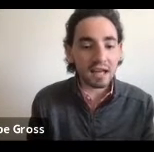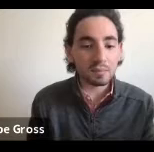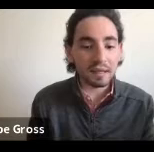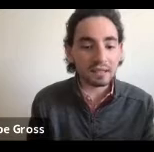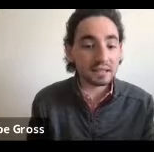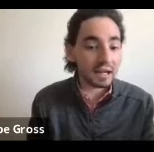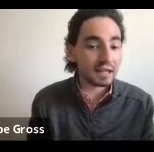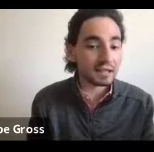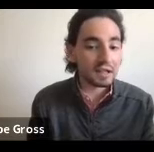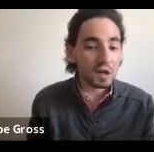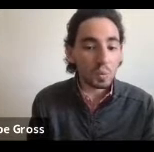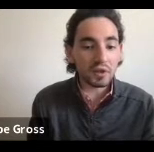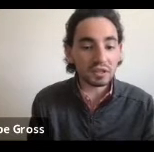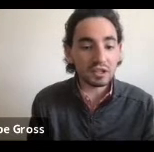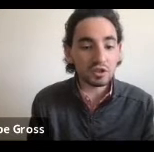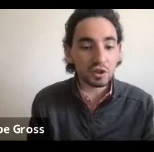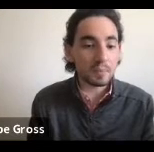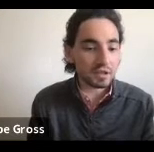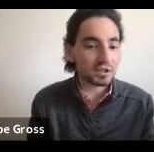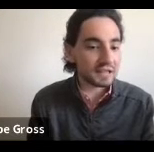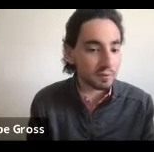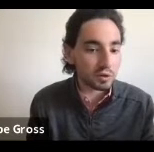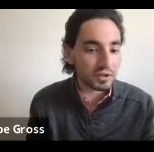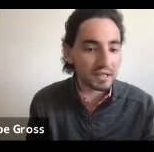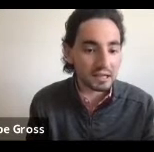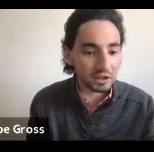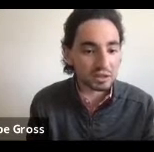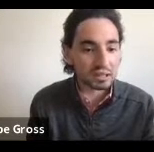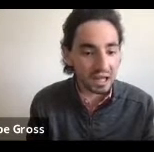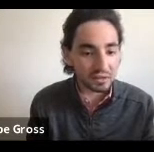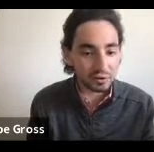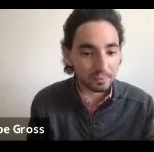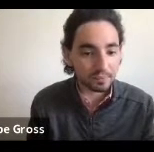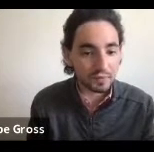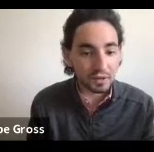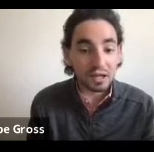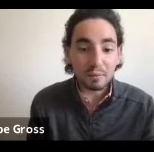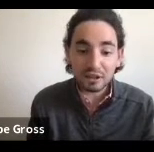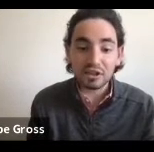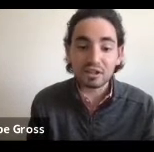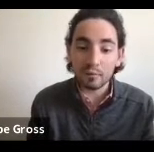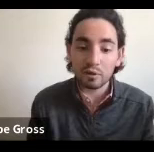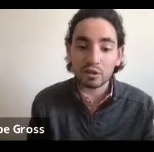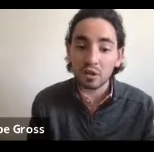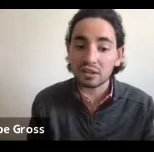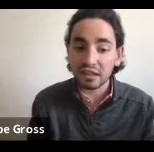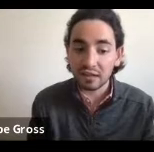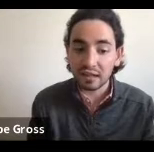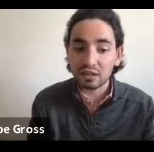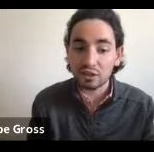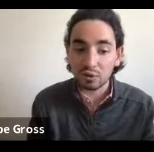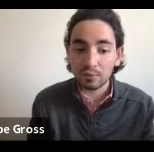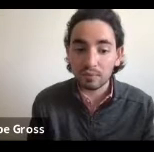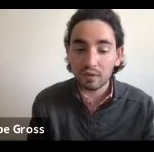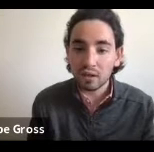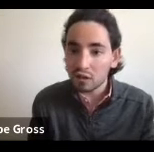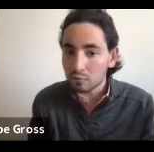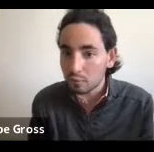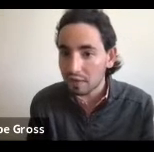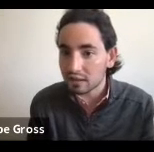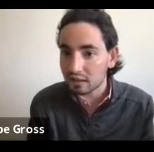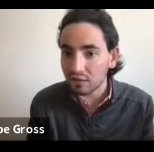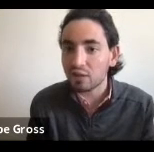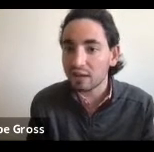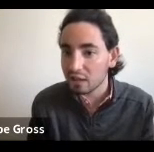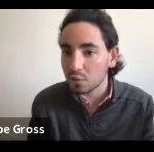Moses and his 10 classmates stand when their teacher, Mr. Samuels, enters the classroom. Mr. Samuels wears hearing aids